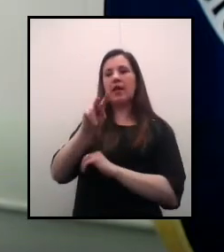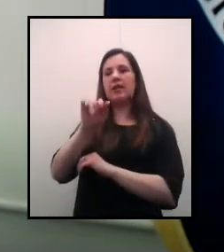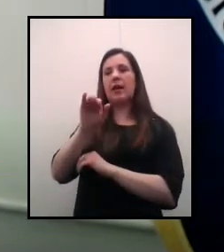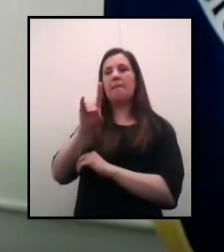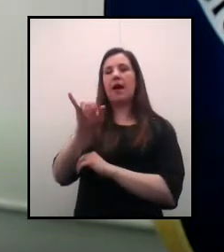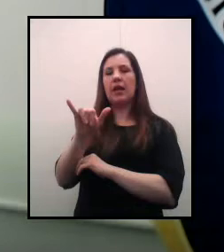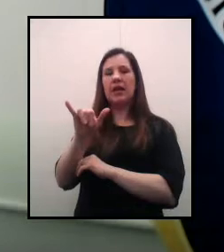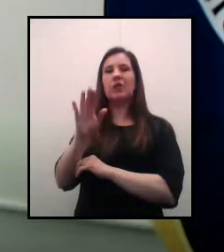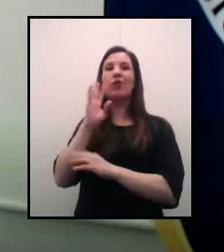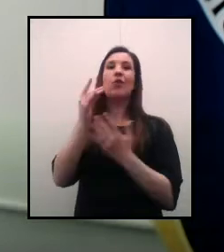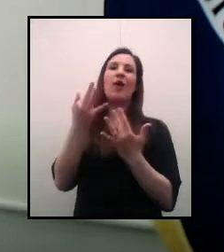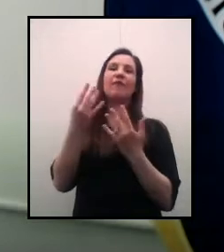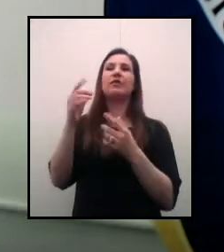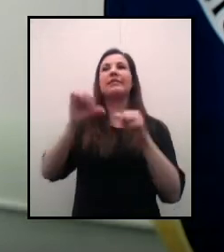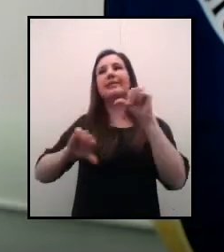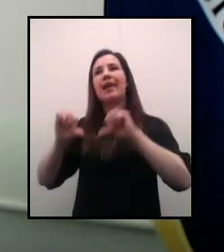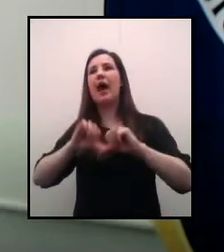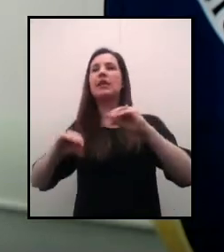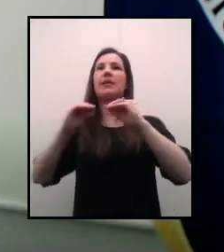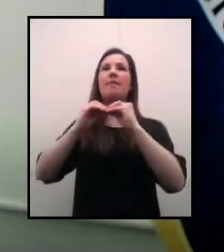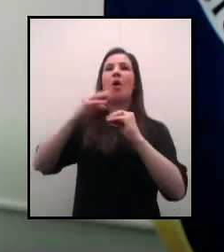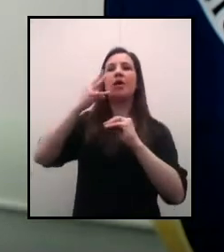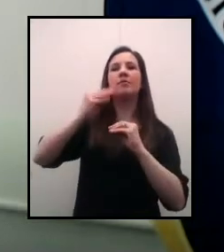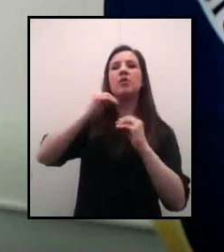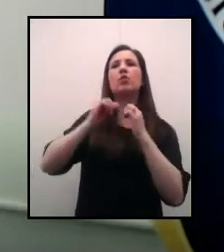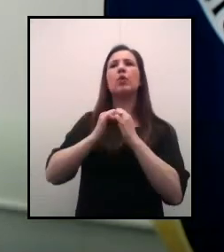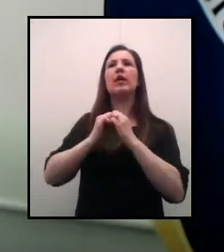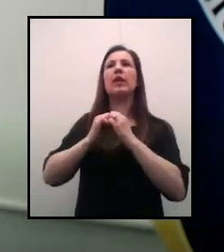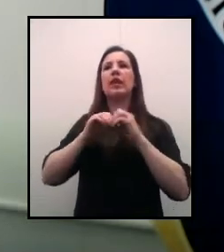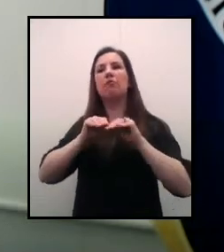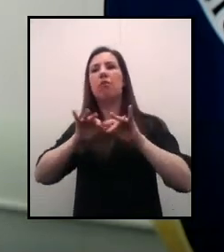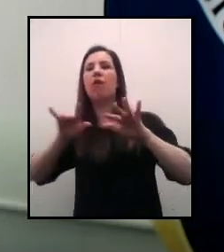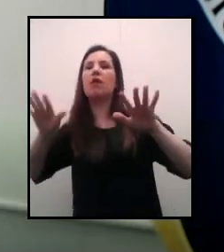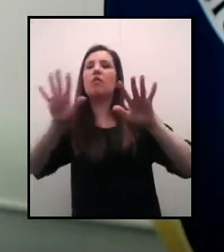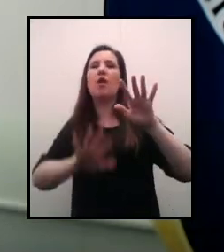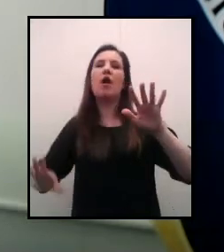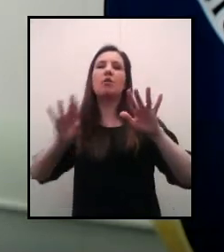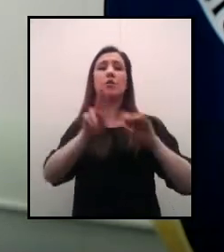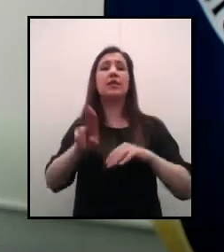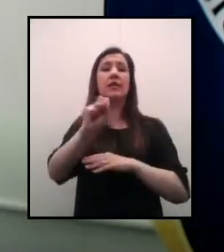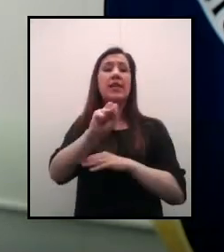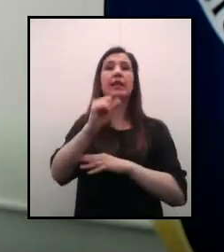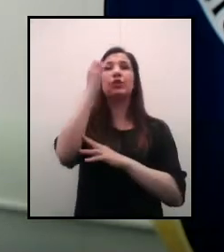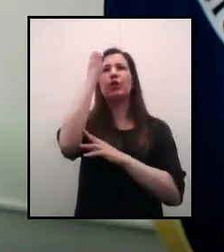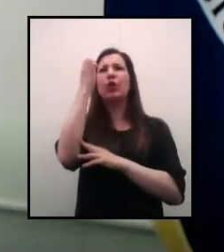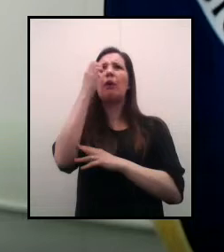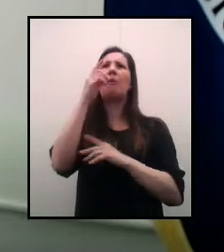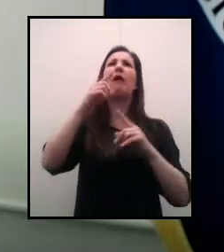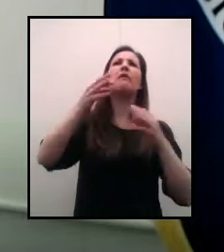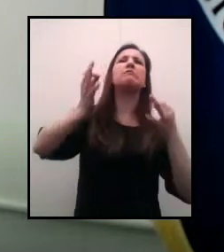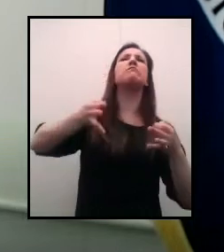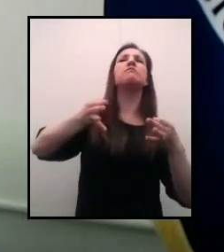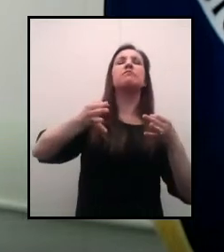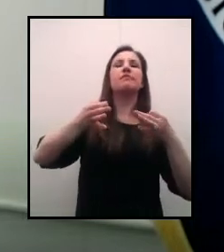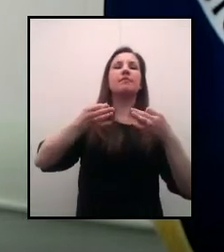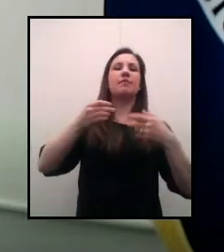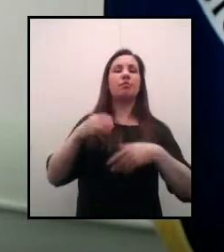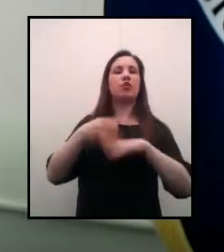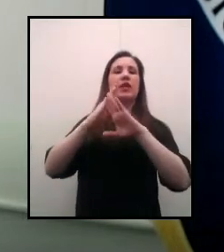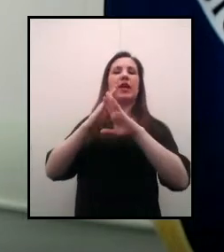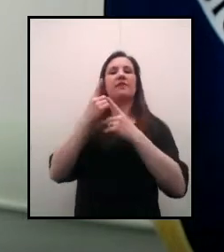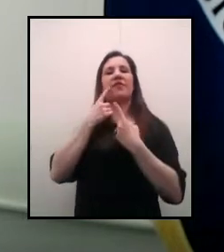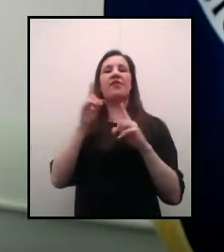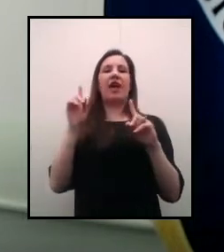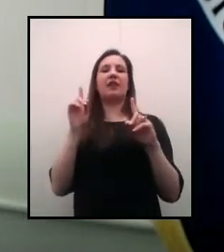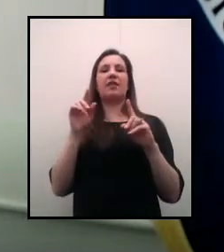for science and more experience with infections in the United States and Europe to determine about the protective